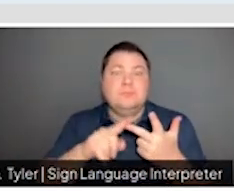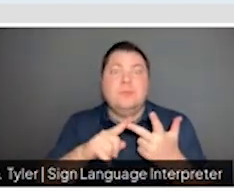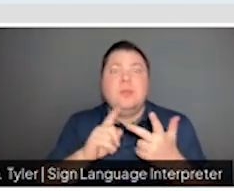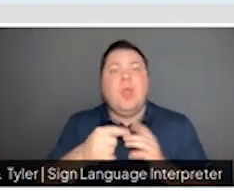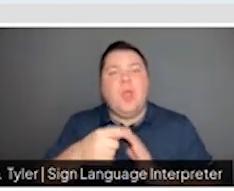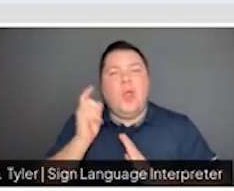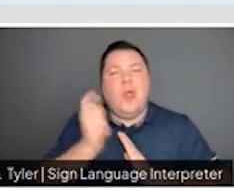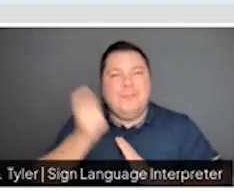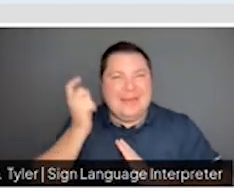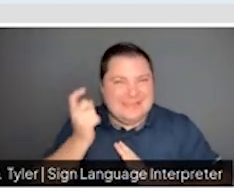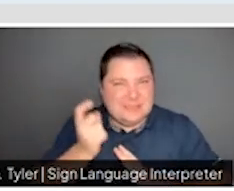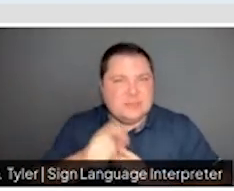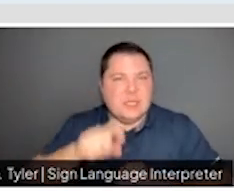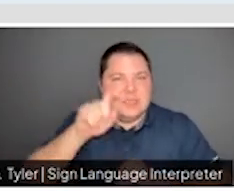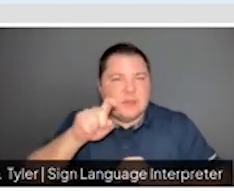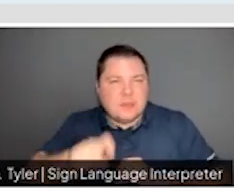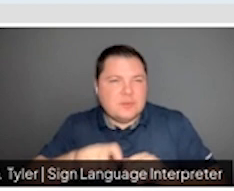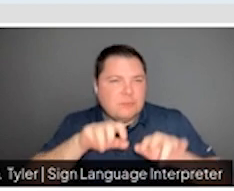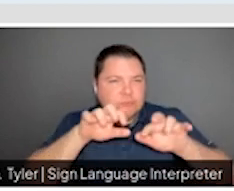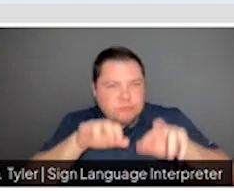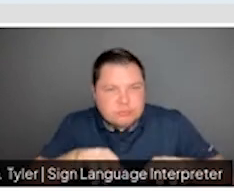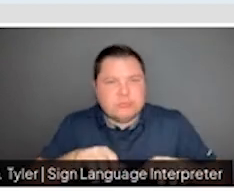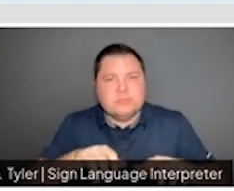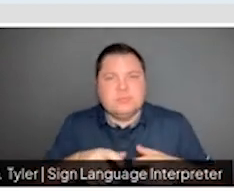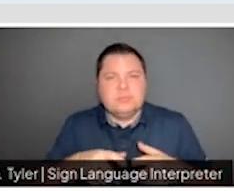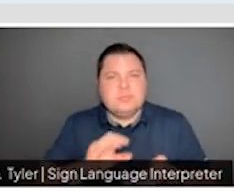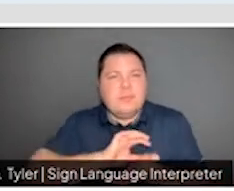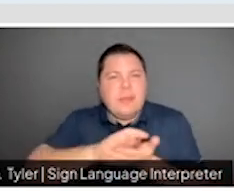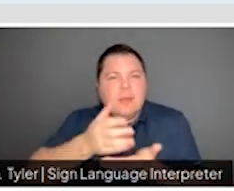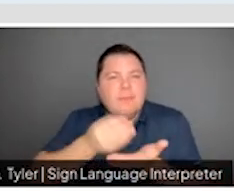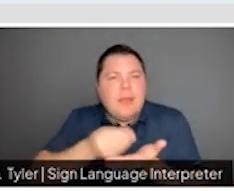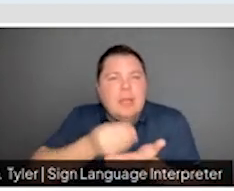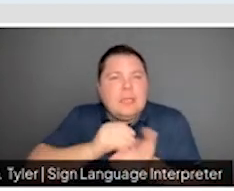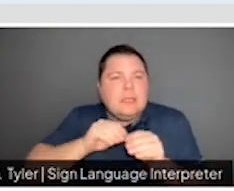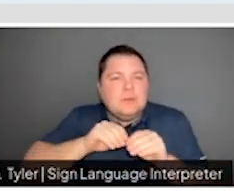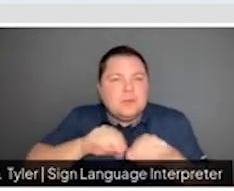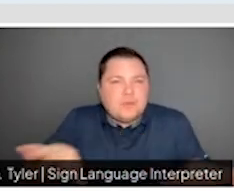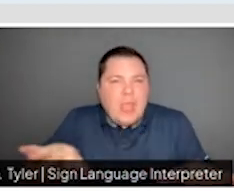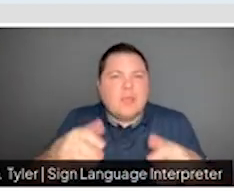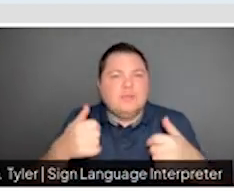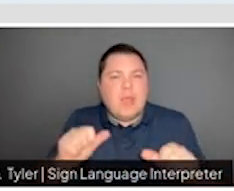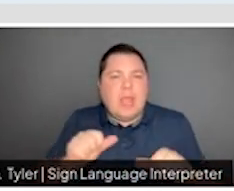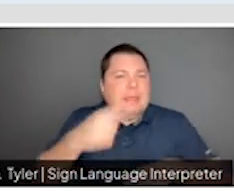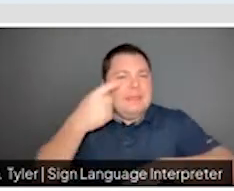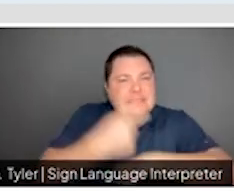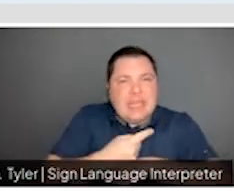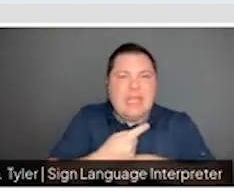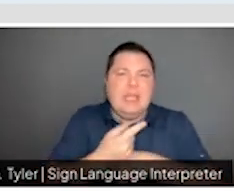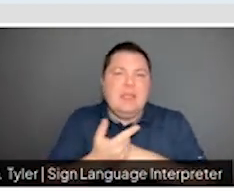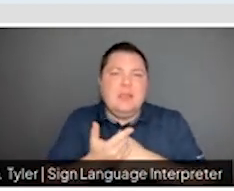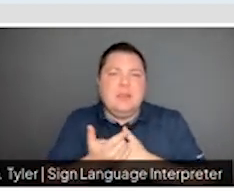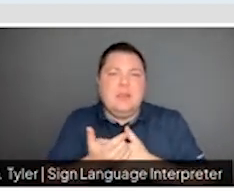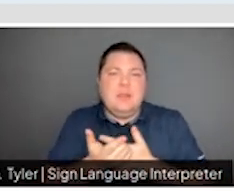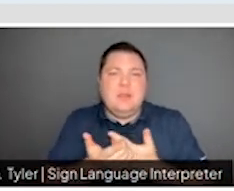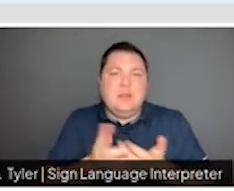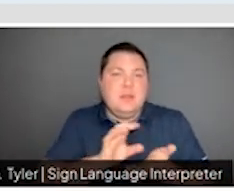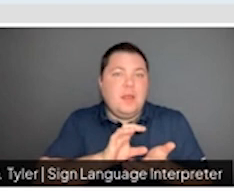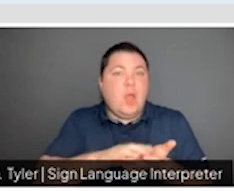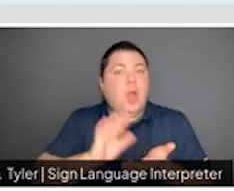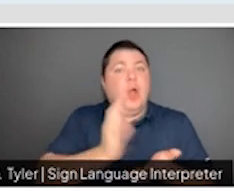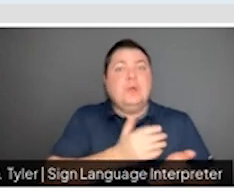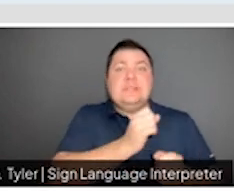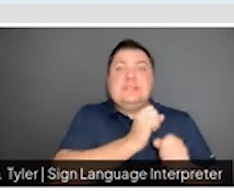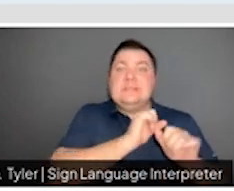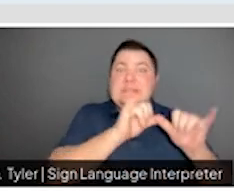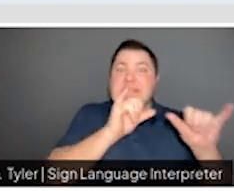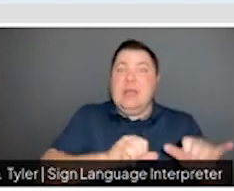you'll see, and a handful of inputs, like the amount of money that you're trying to distribute and what date, and the allocation method, our system then takes it from there and